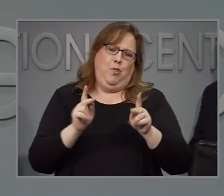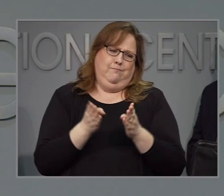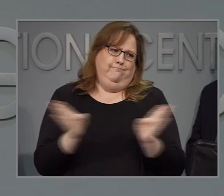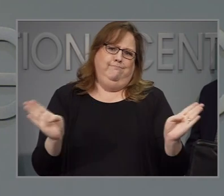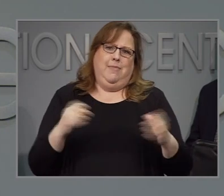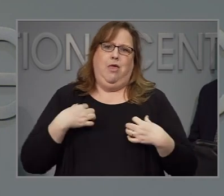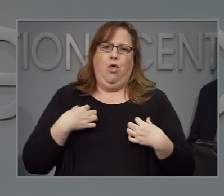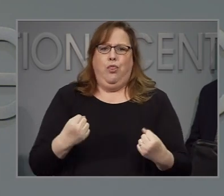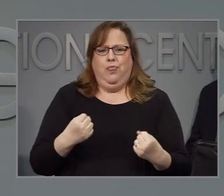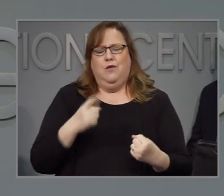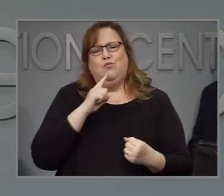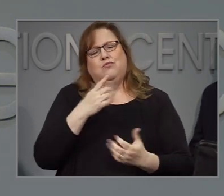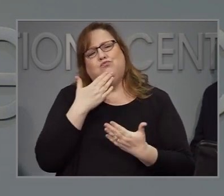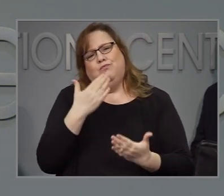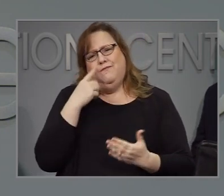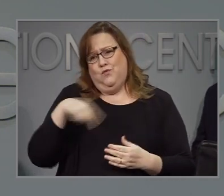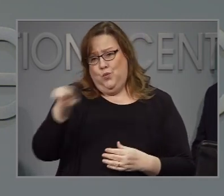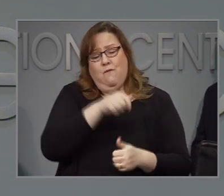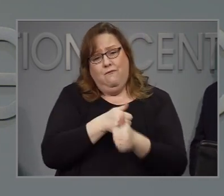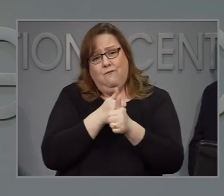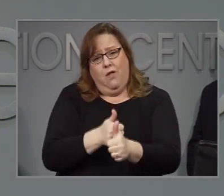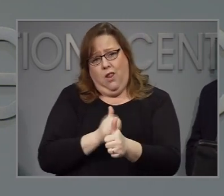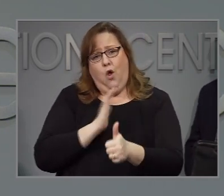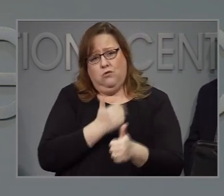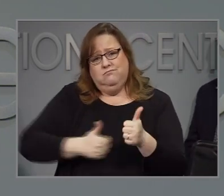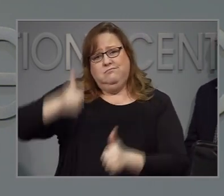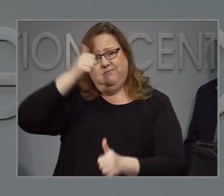by those things. Thanks, Liz.